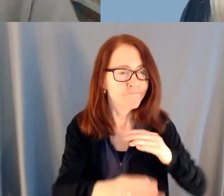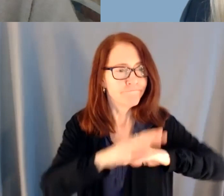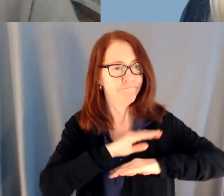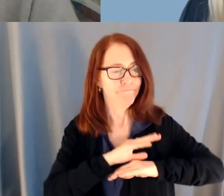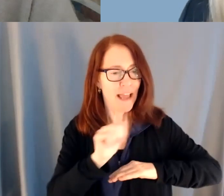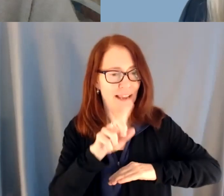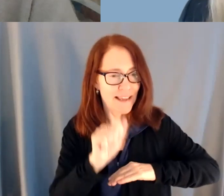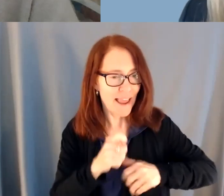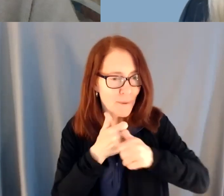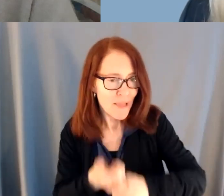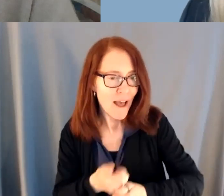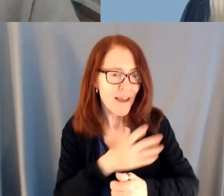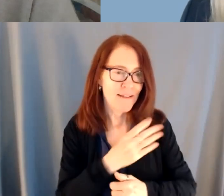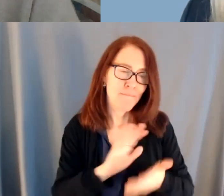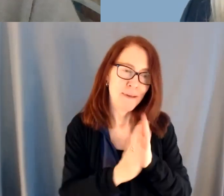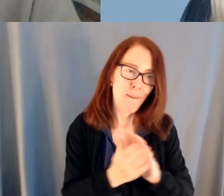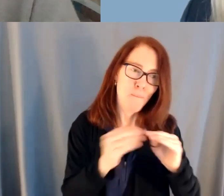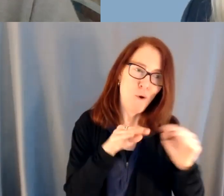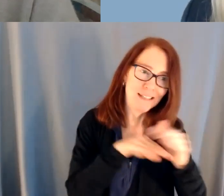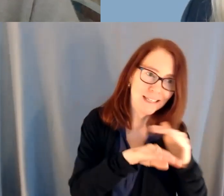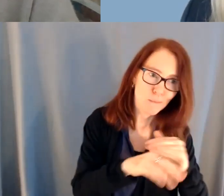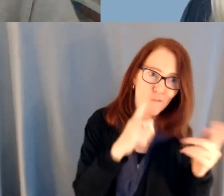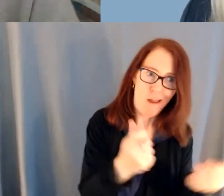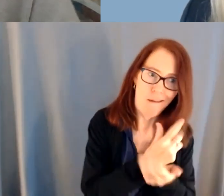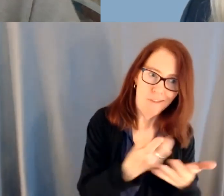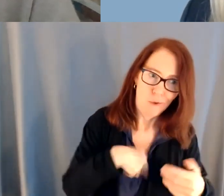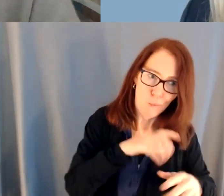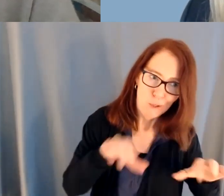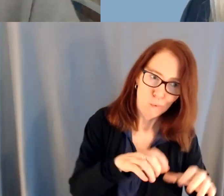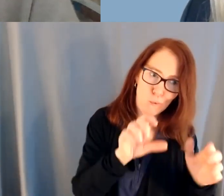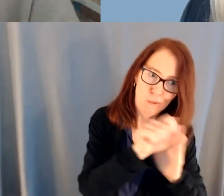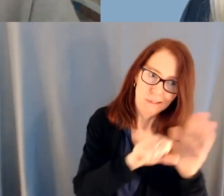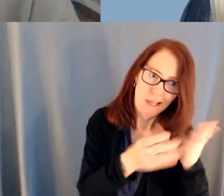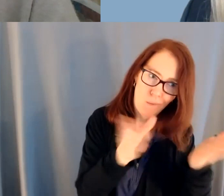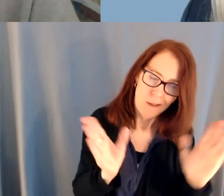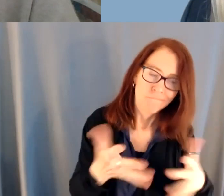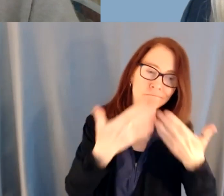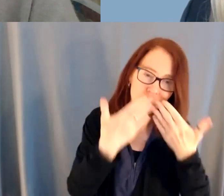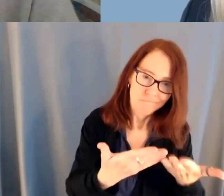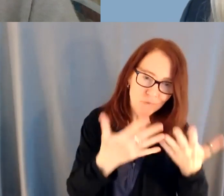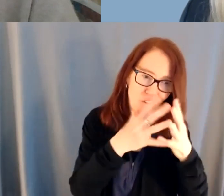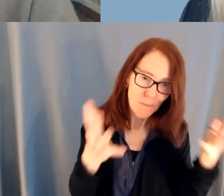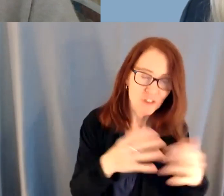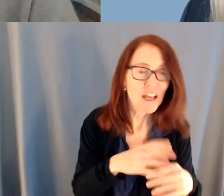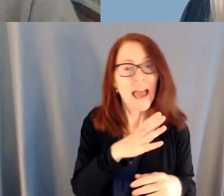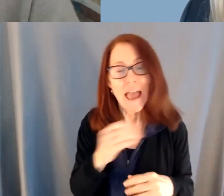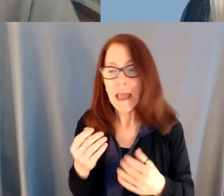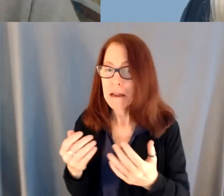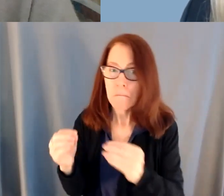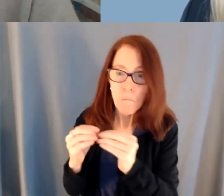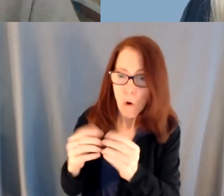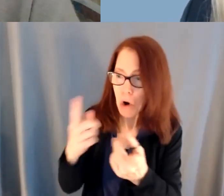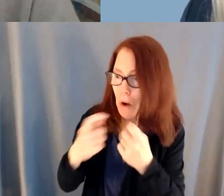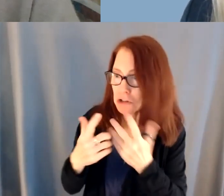being more accessible in all that we do. So thank you very much. Like I said, I welcome any other questions, but as we wrap